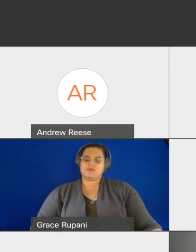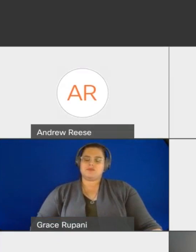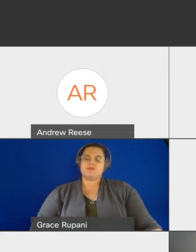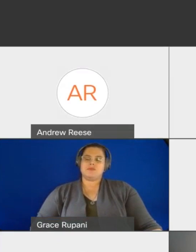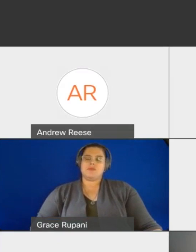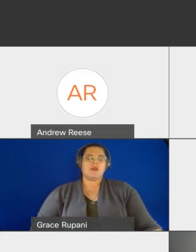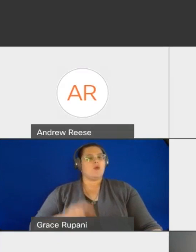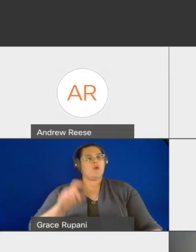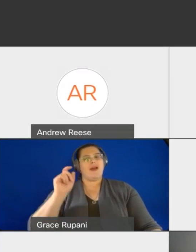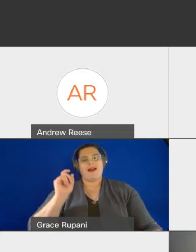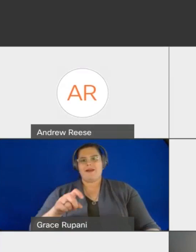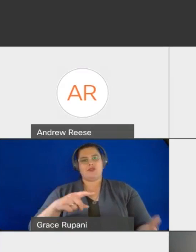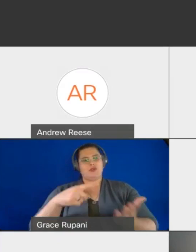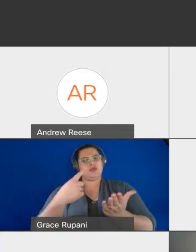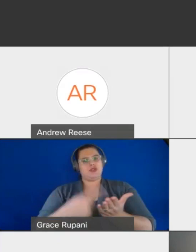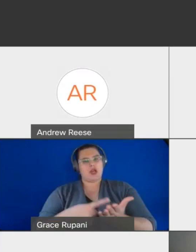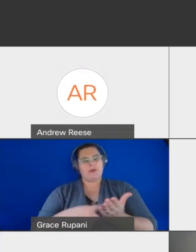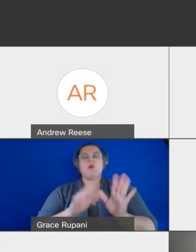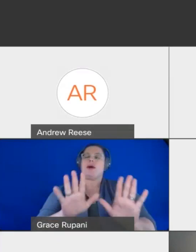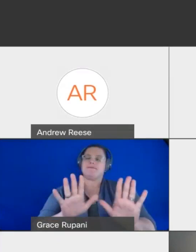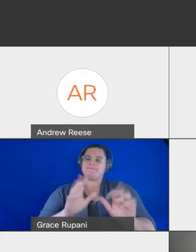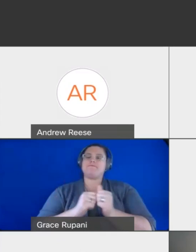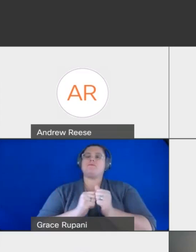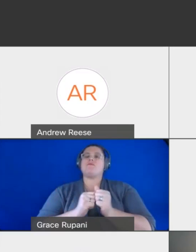we need to continue to reinforce